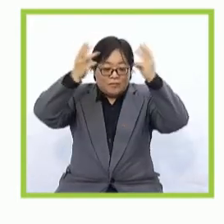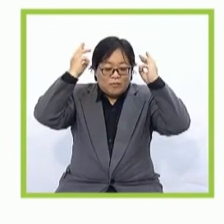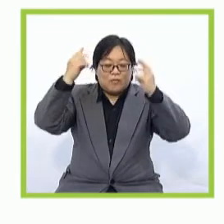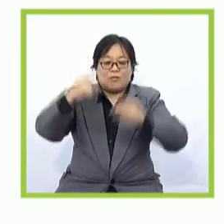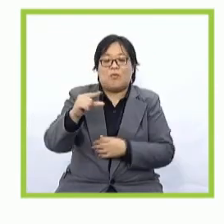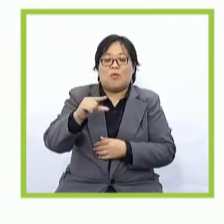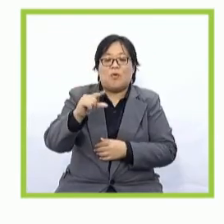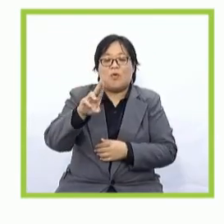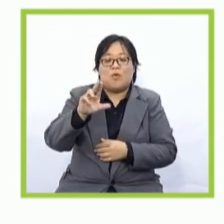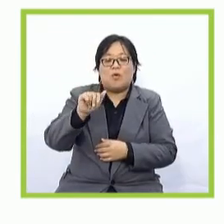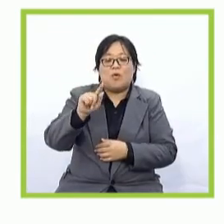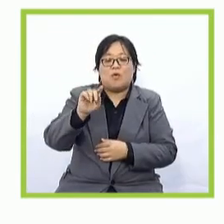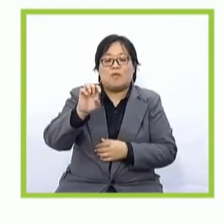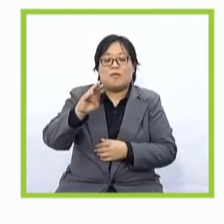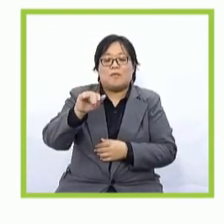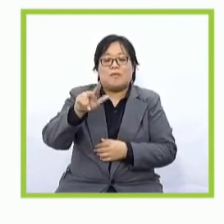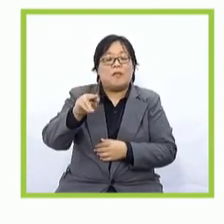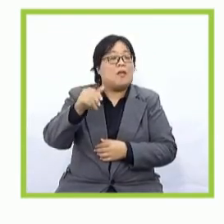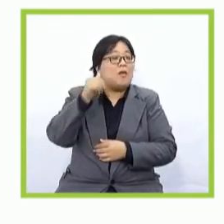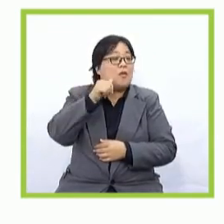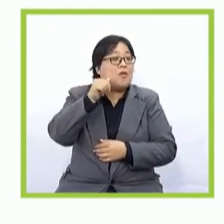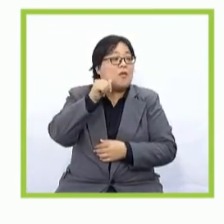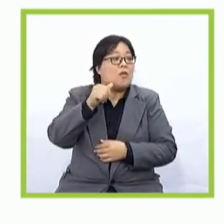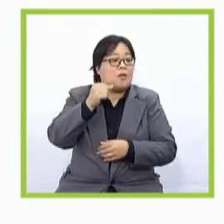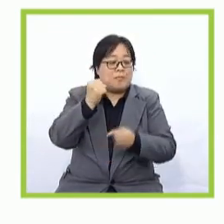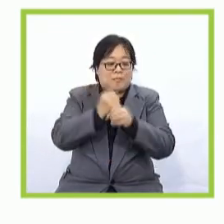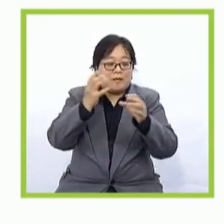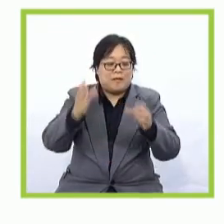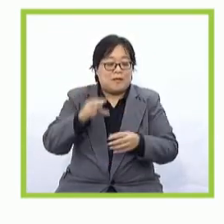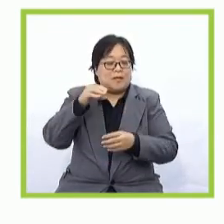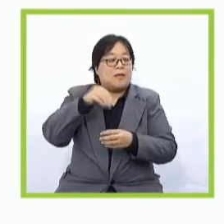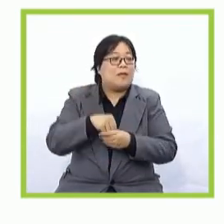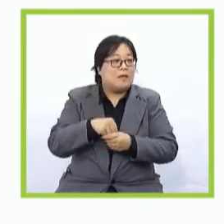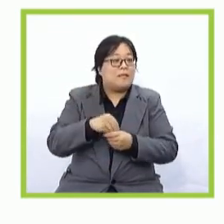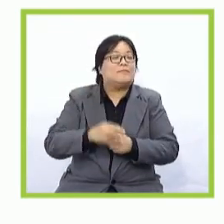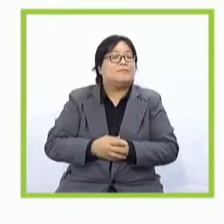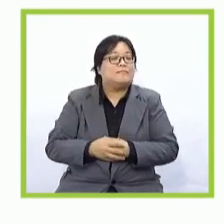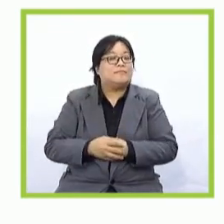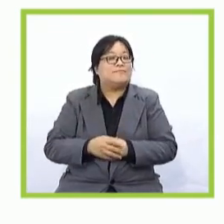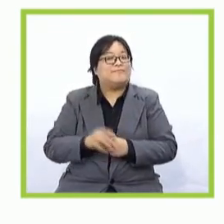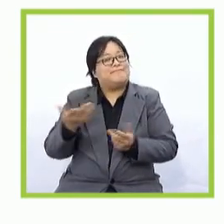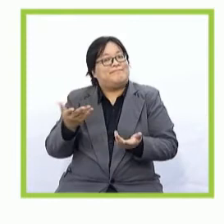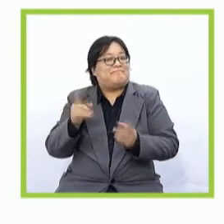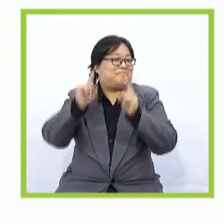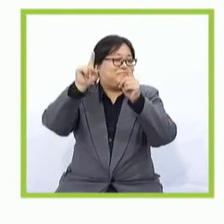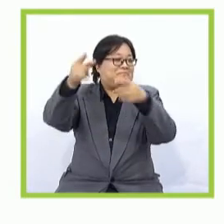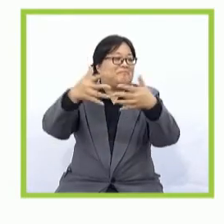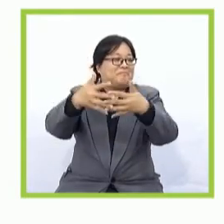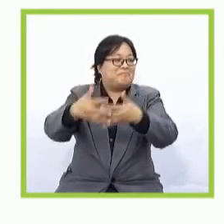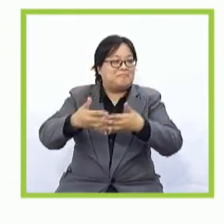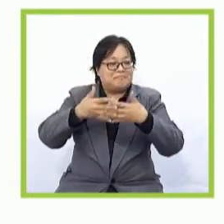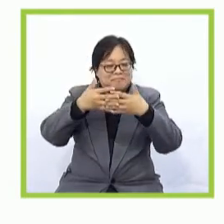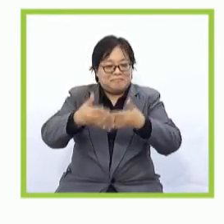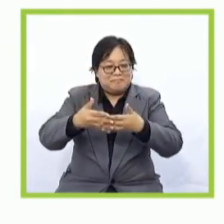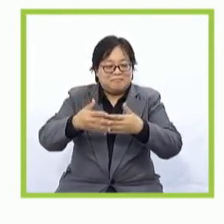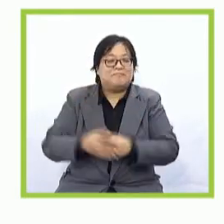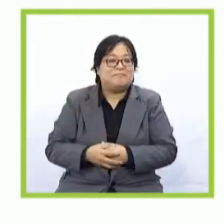Guatemalan woman domestic worker in the US,